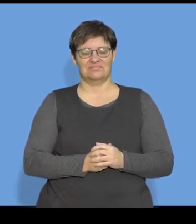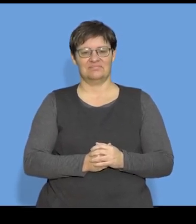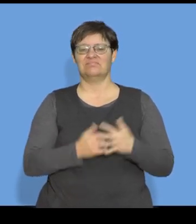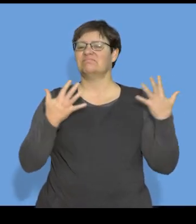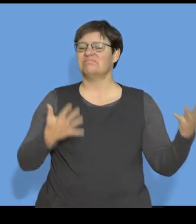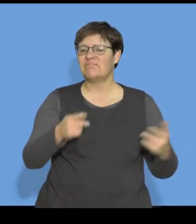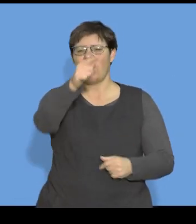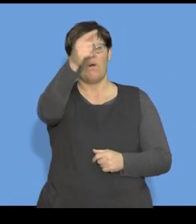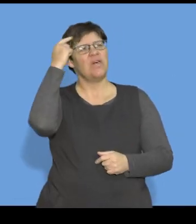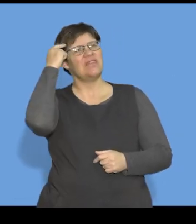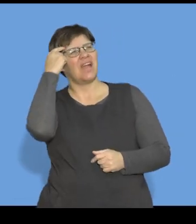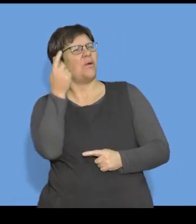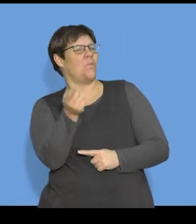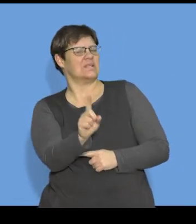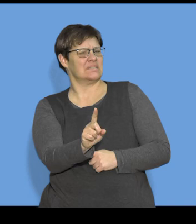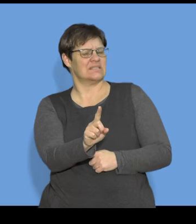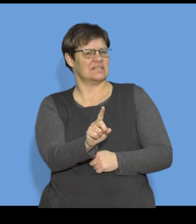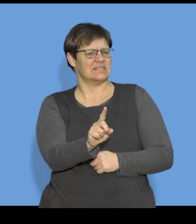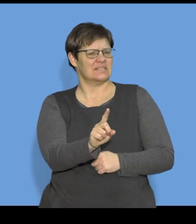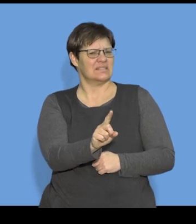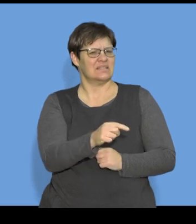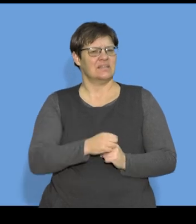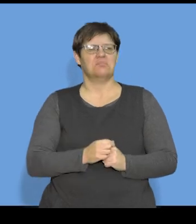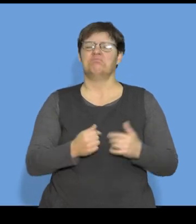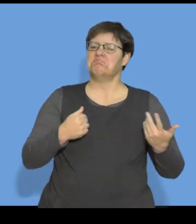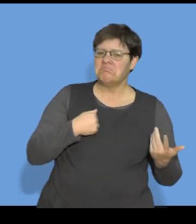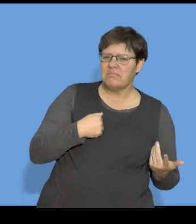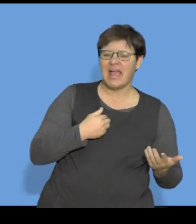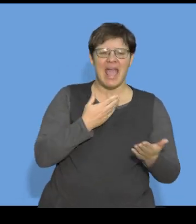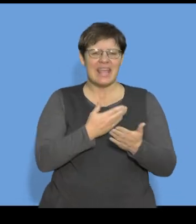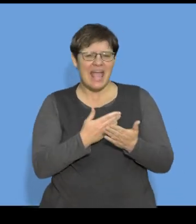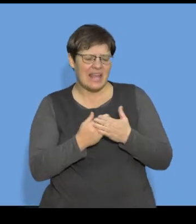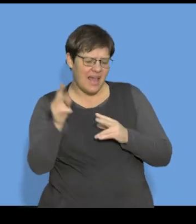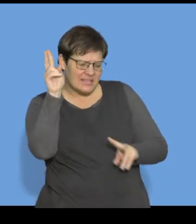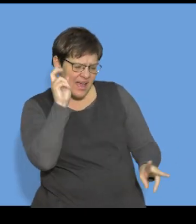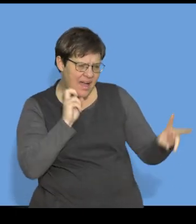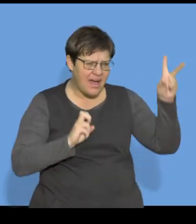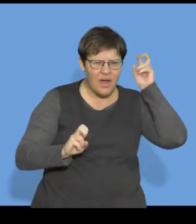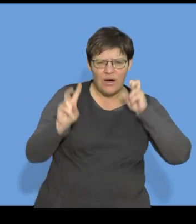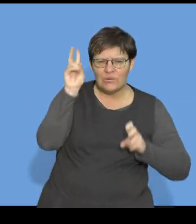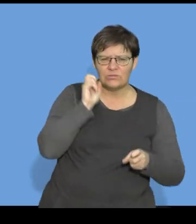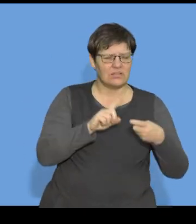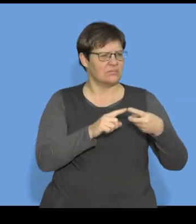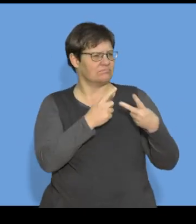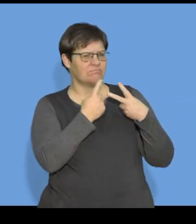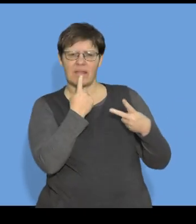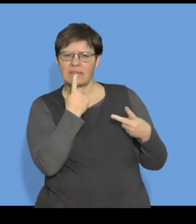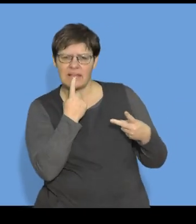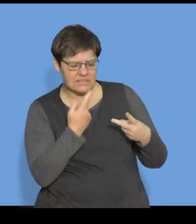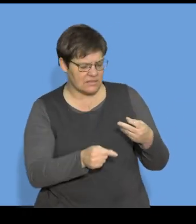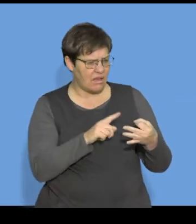Have you ever thought about why you are able to hear sounds, you are able to taste, you are able